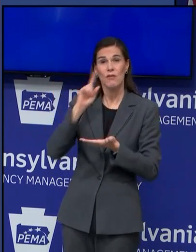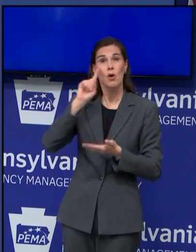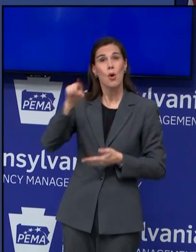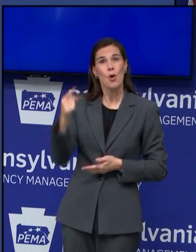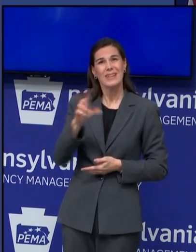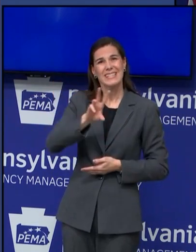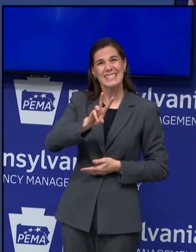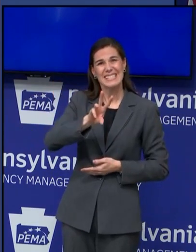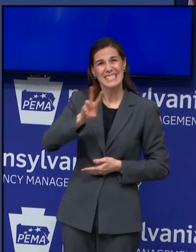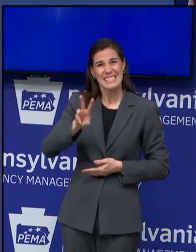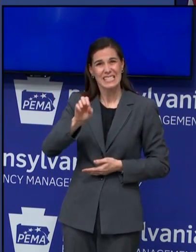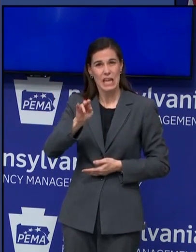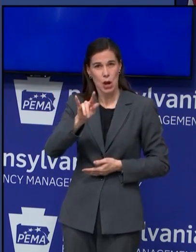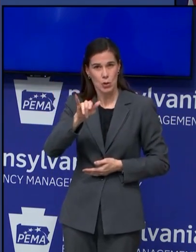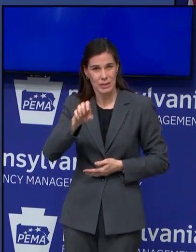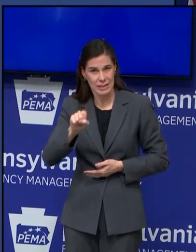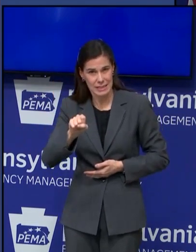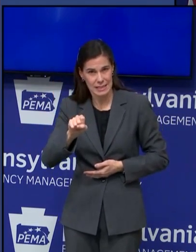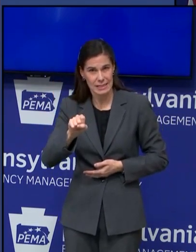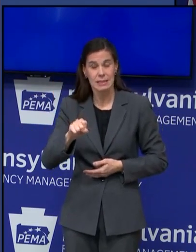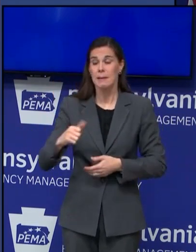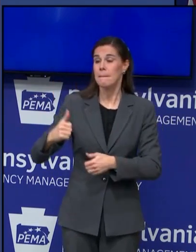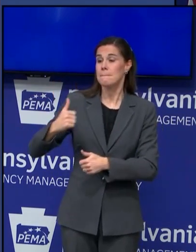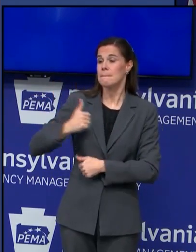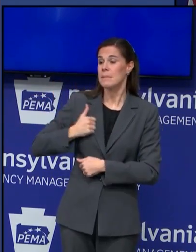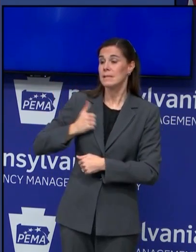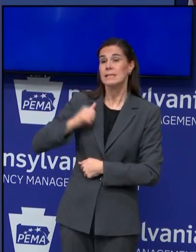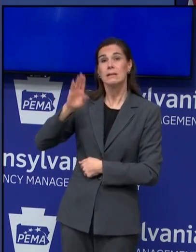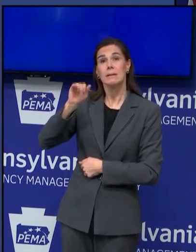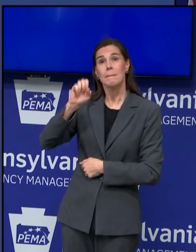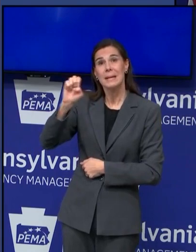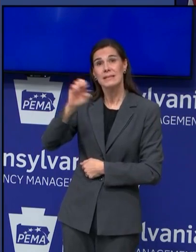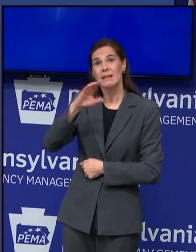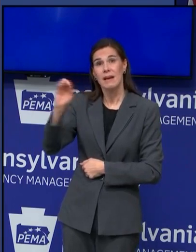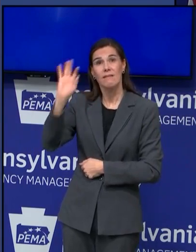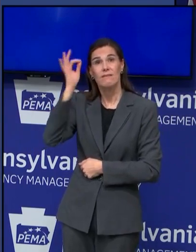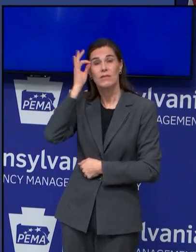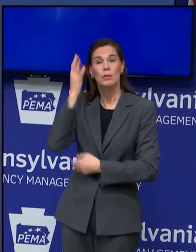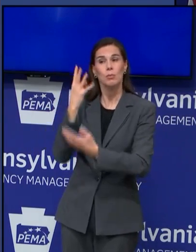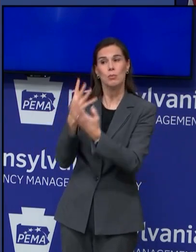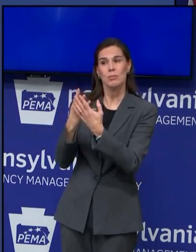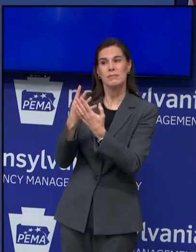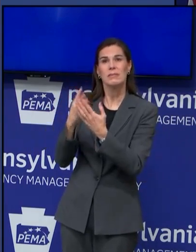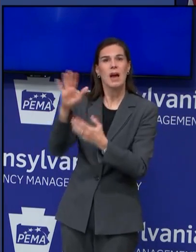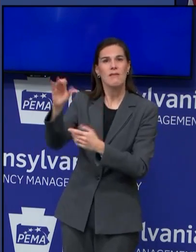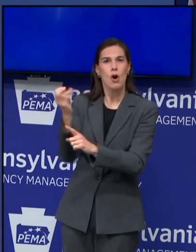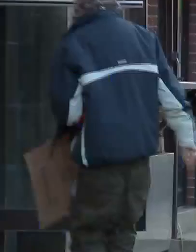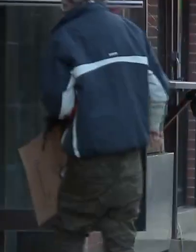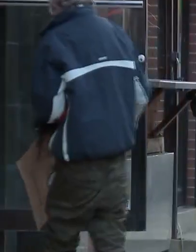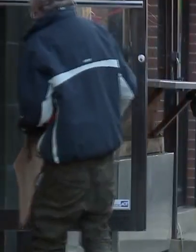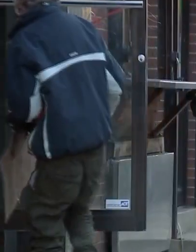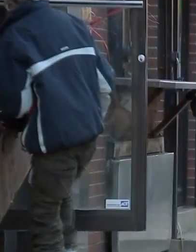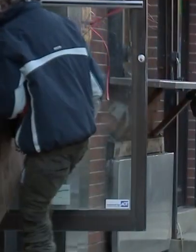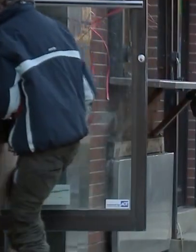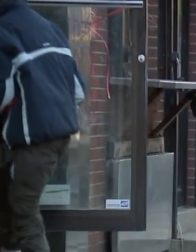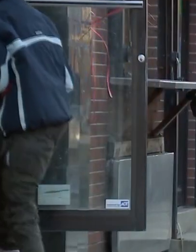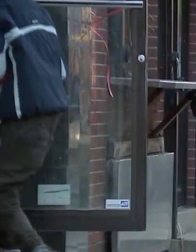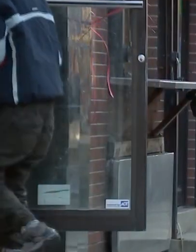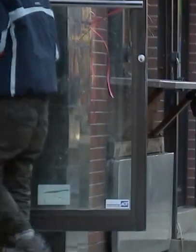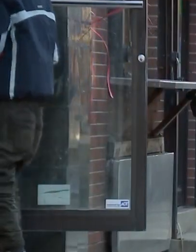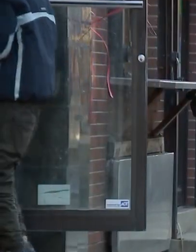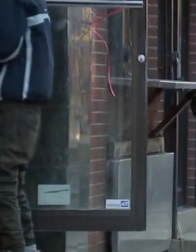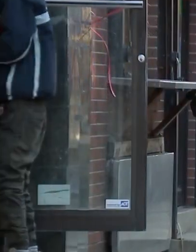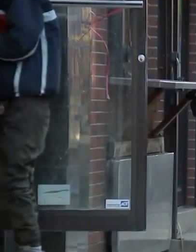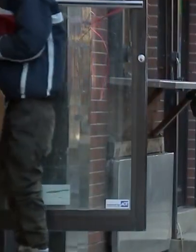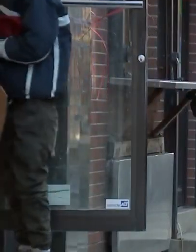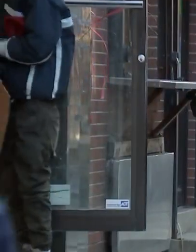counties. Federal installations, such as military bases and federal prisons, are receiving and administering their own doses. Officials ask